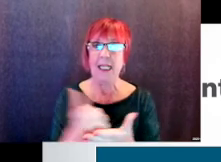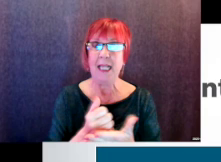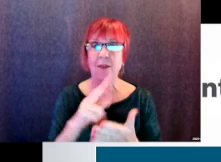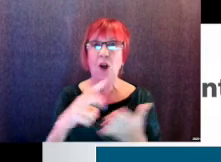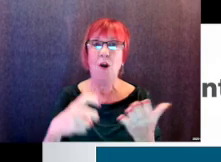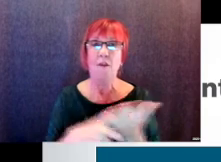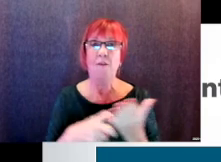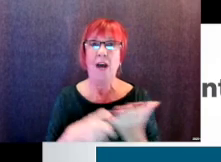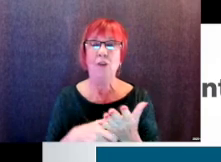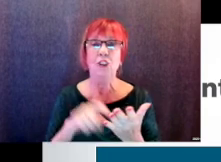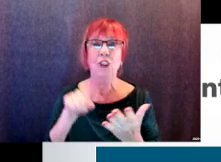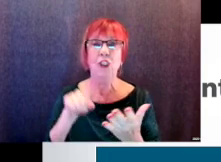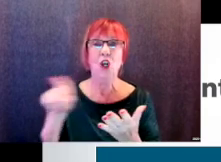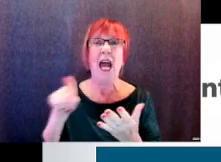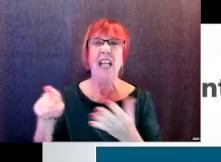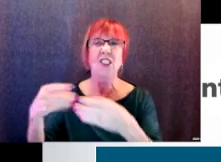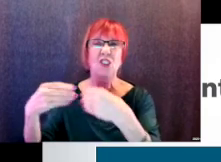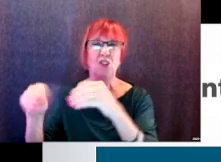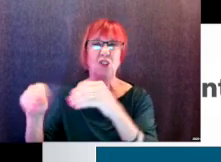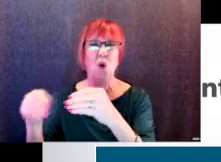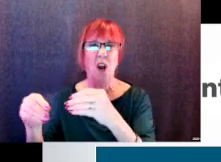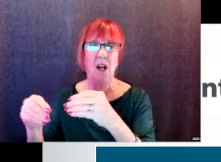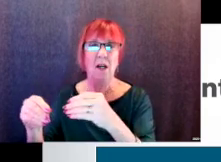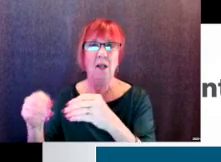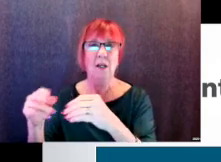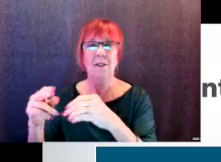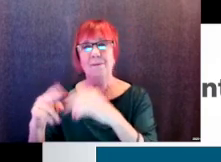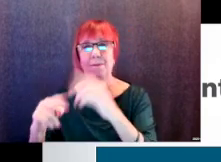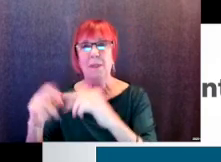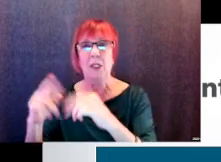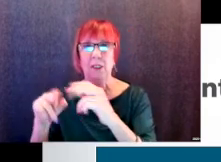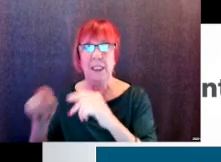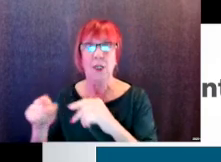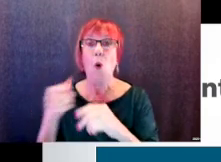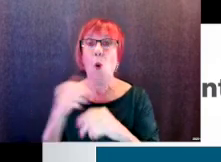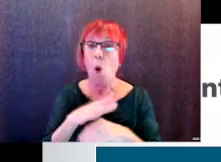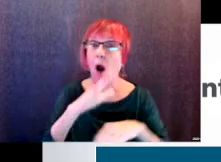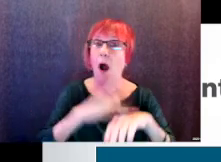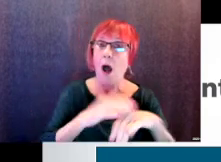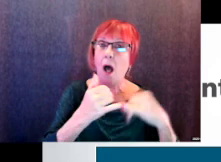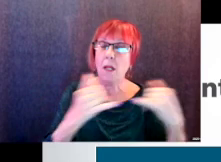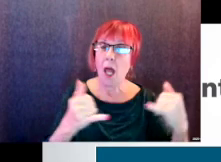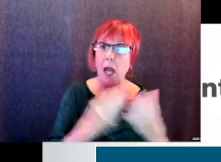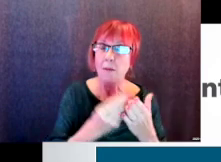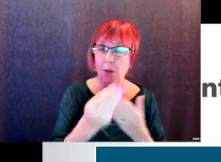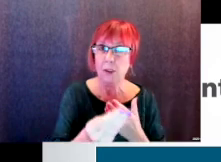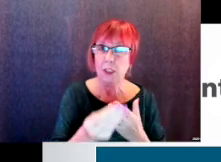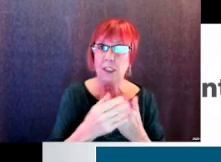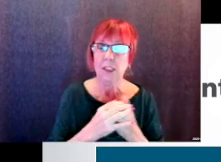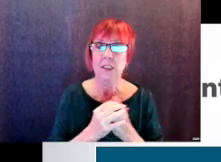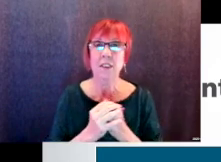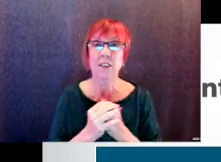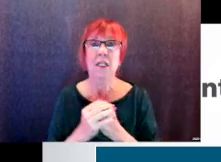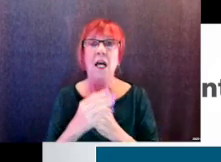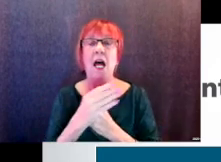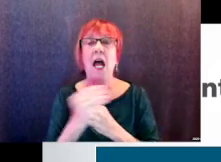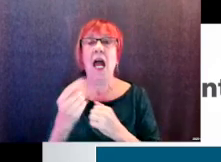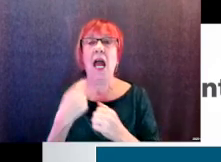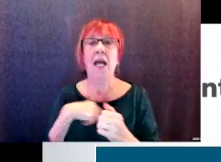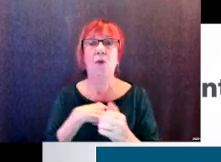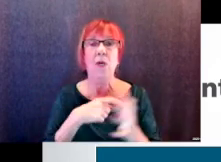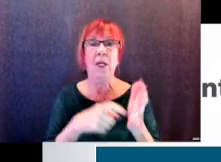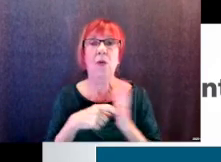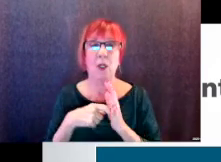priority applicants, they can receive up to $2,000. And I would also note that